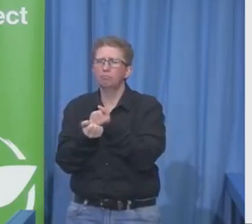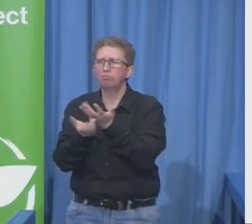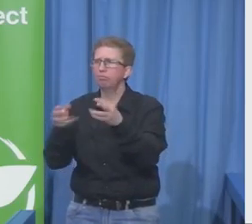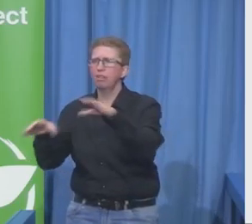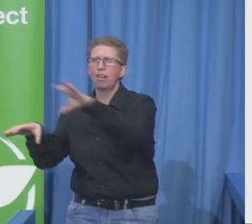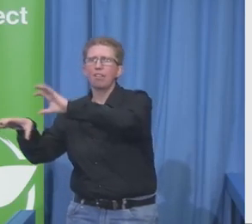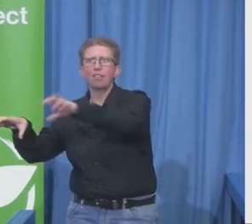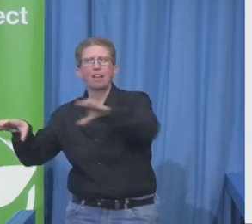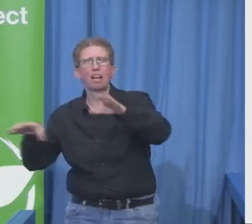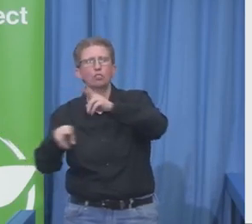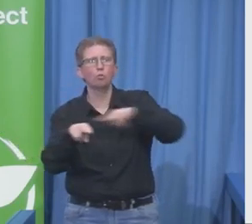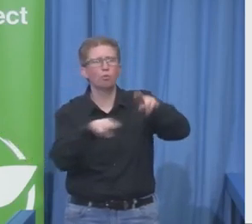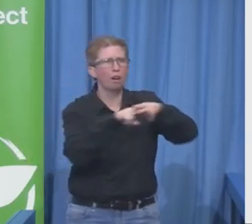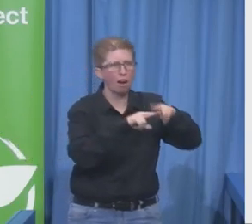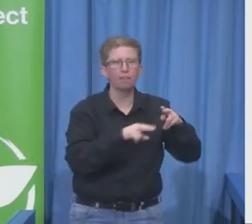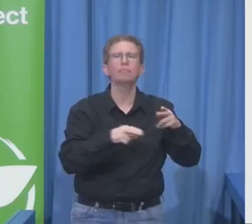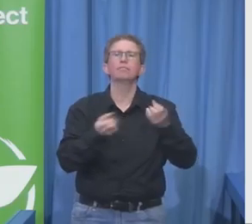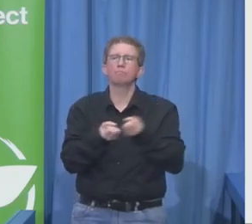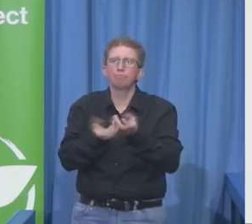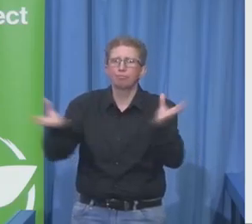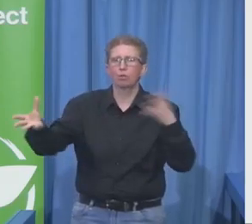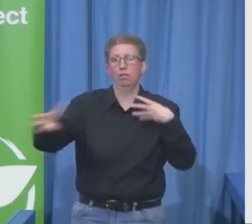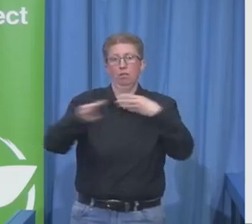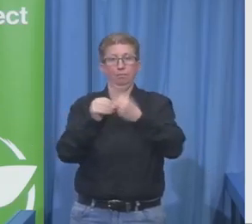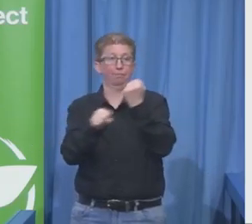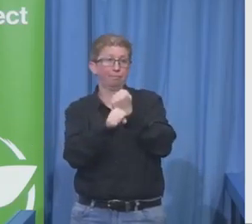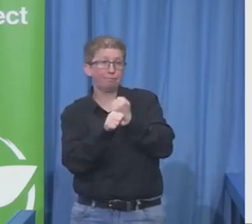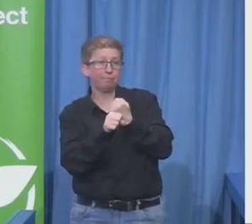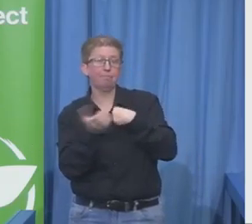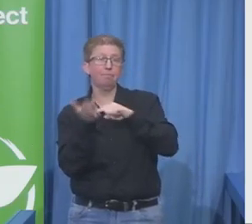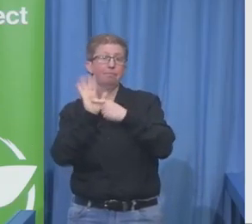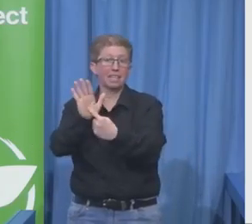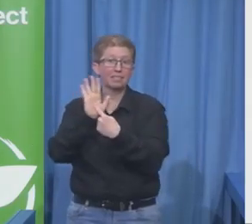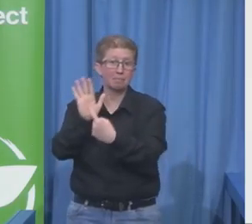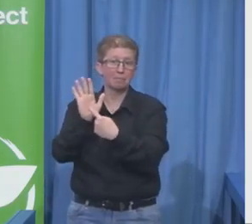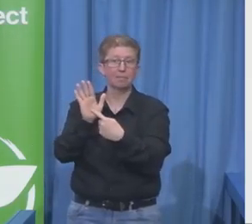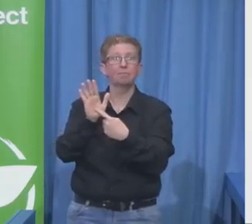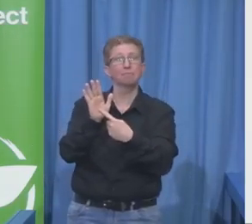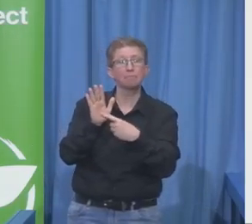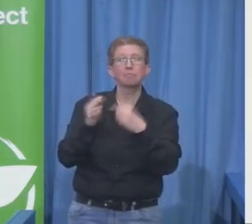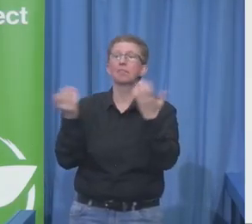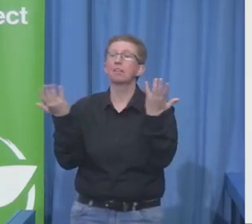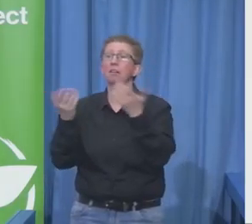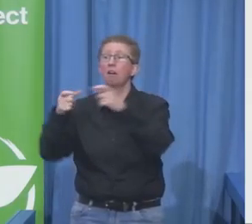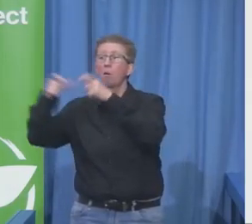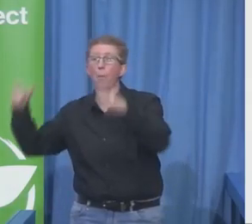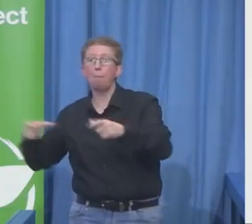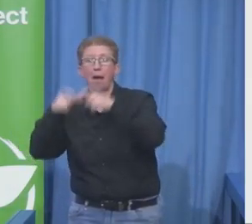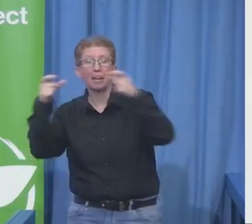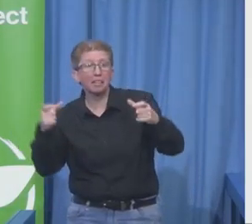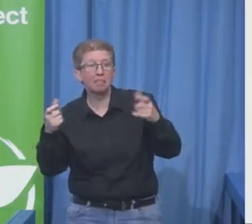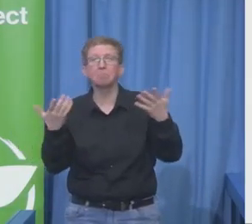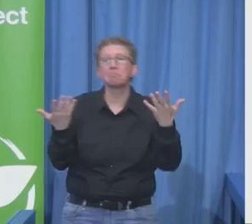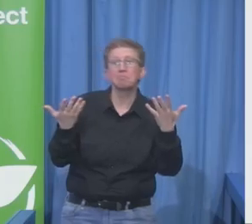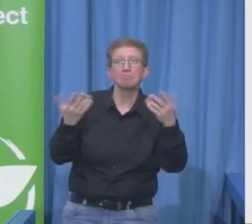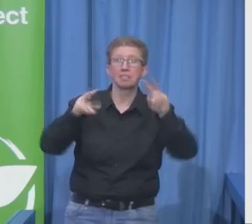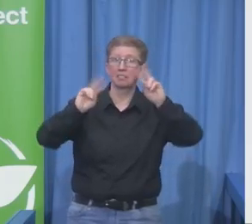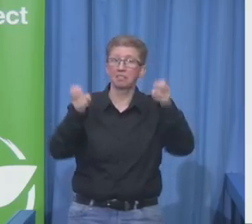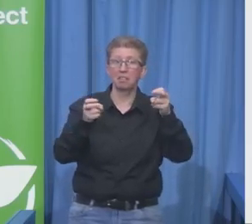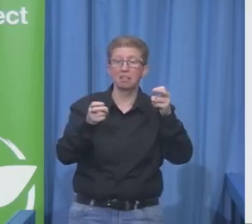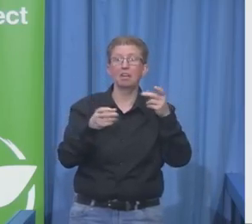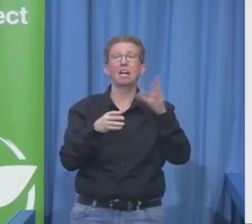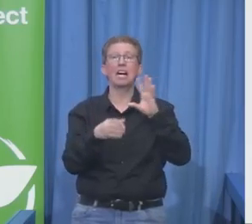give various examples of how larger, complex organisations have managed to integrate the inclusion of people with disability across